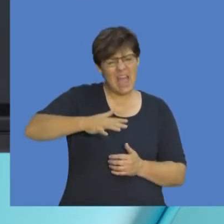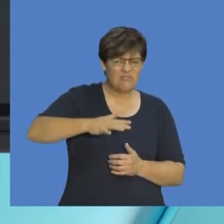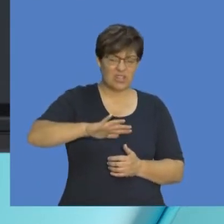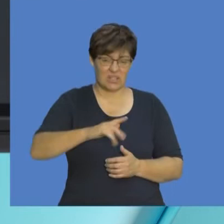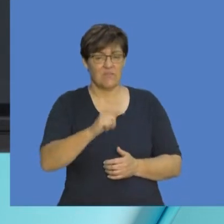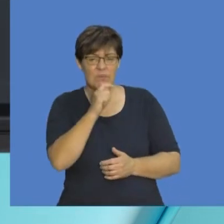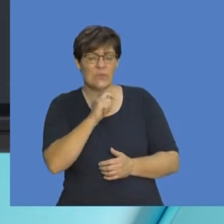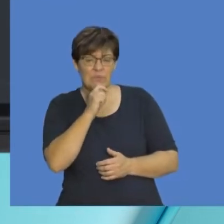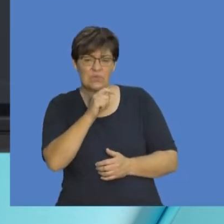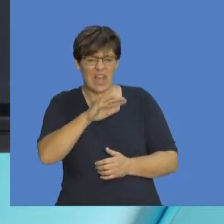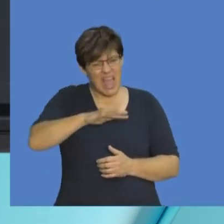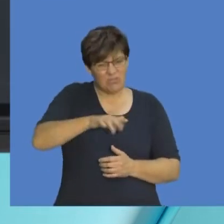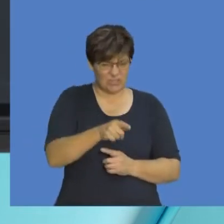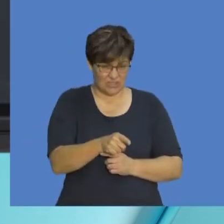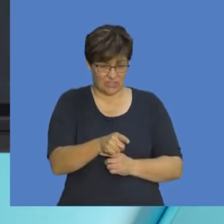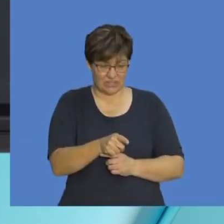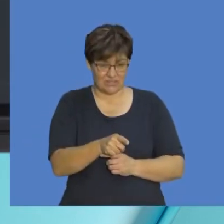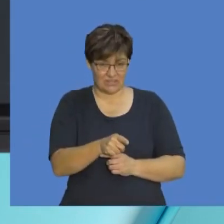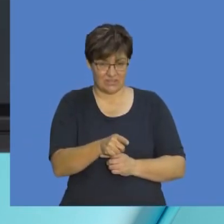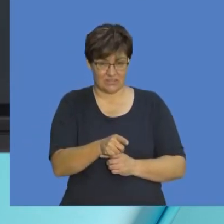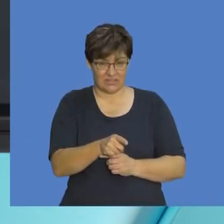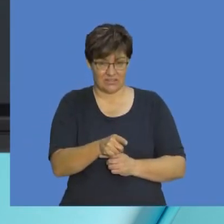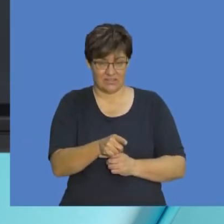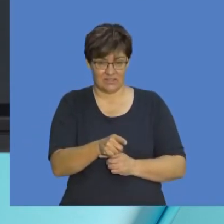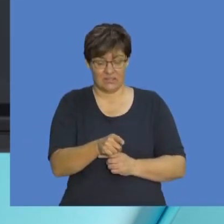on average, if we use average,